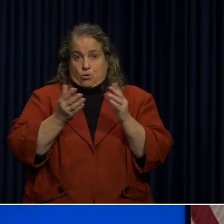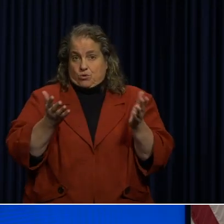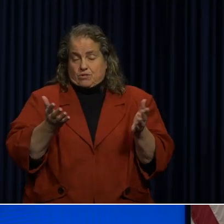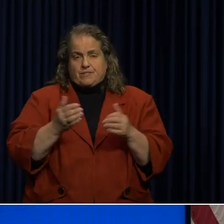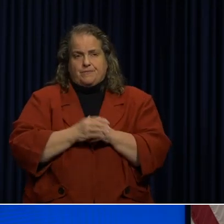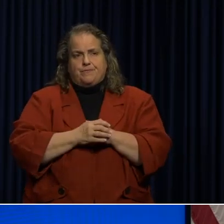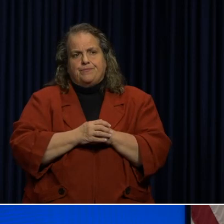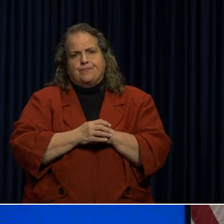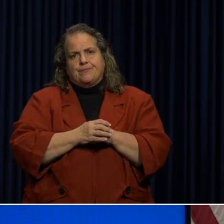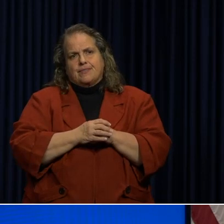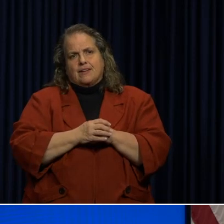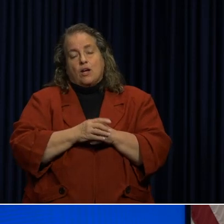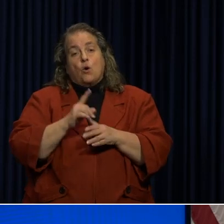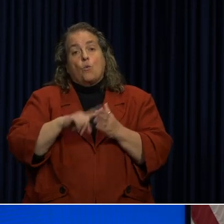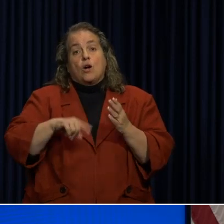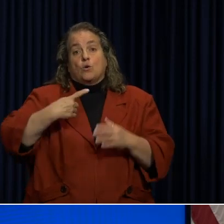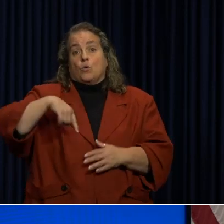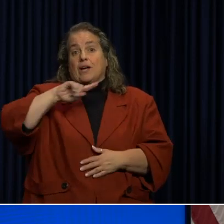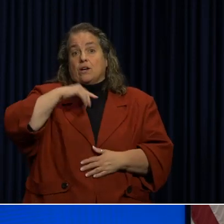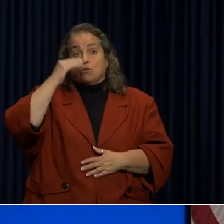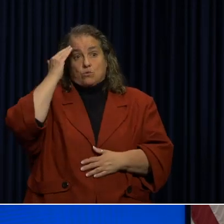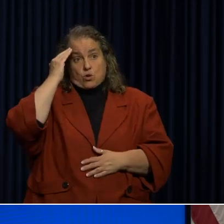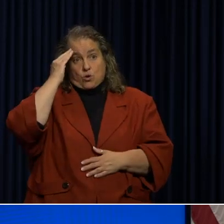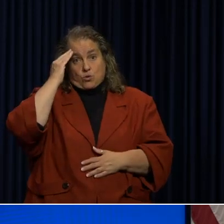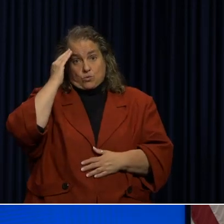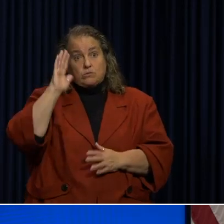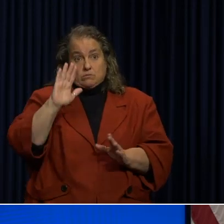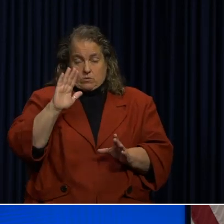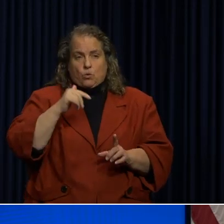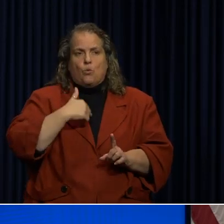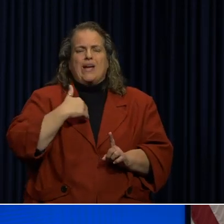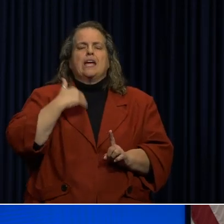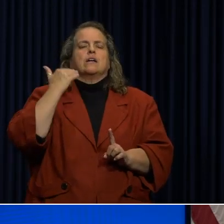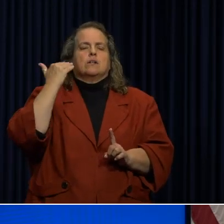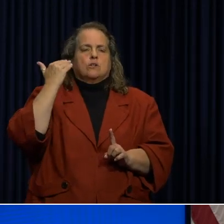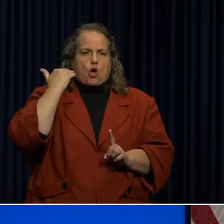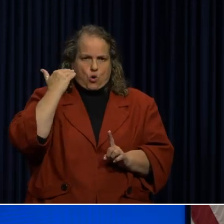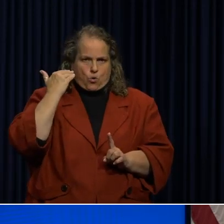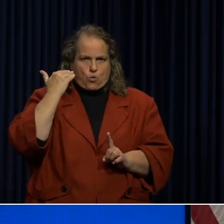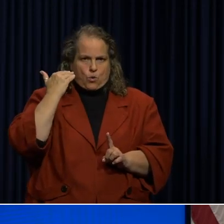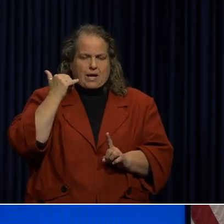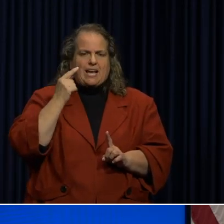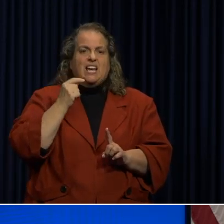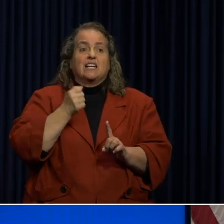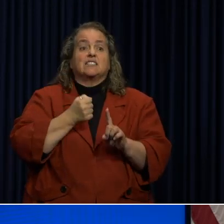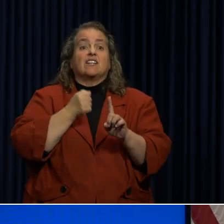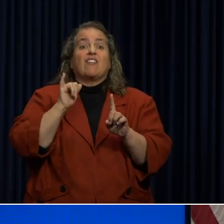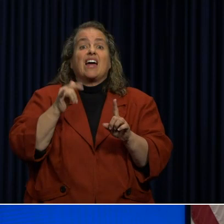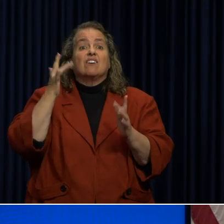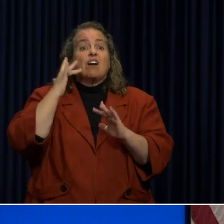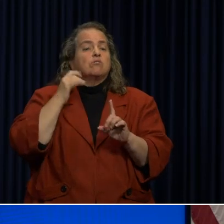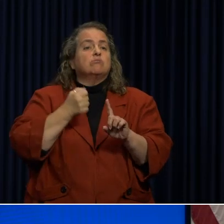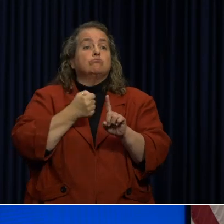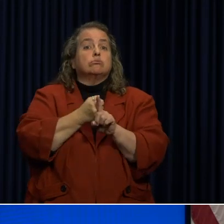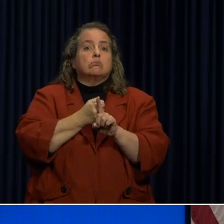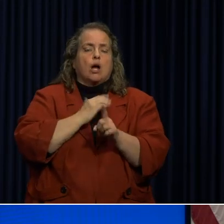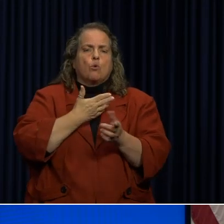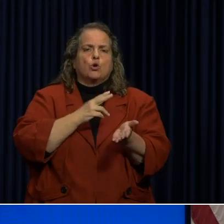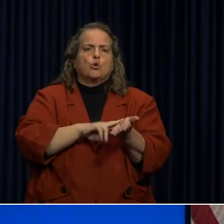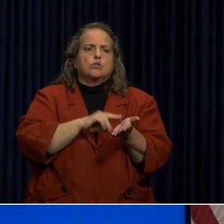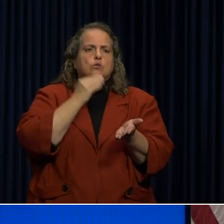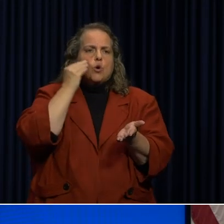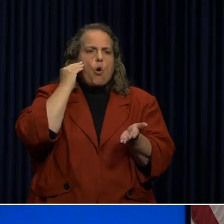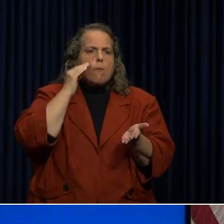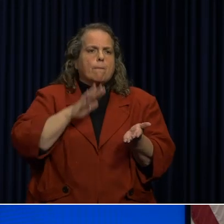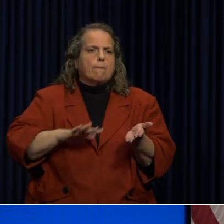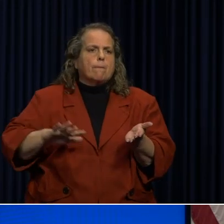is that this virus is hitting our senior living facilities, our nursing homes really hard. And it's not just us, it's everywhere.